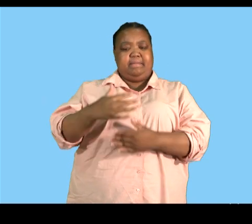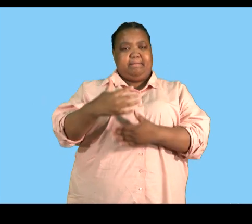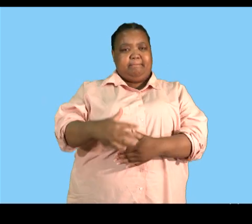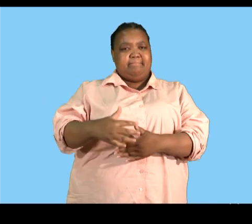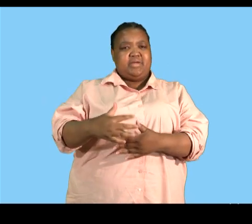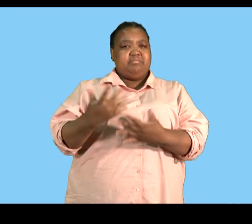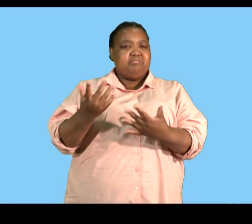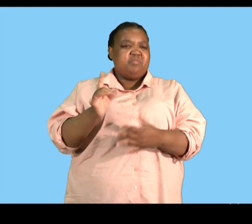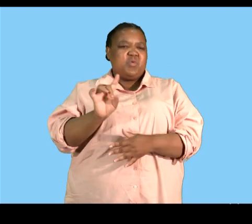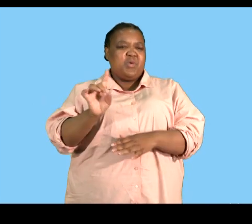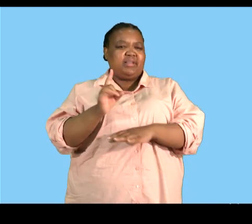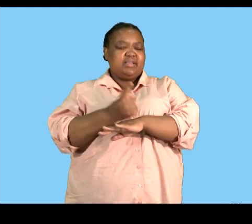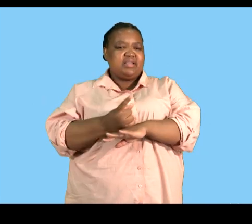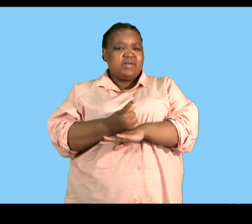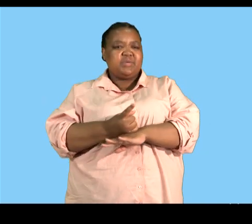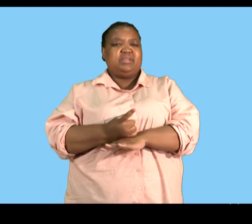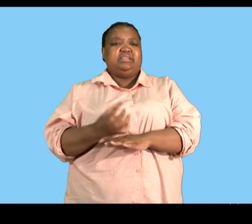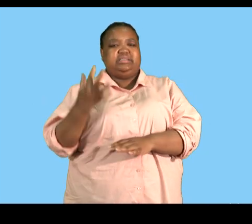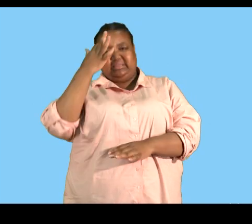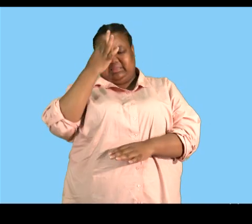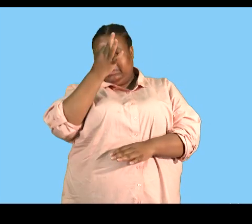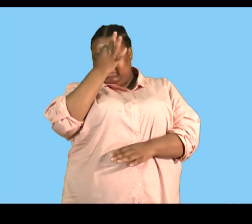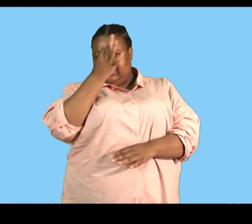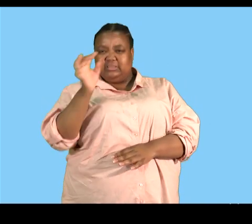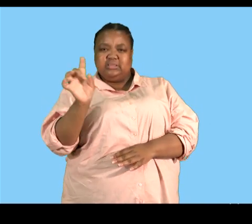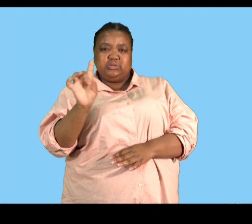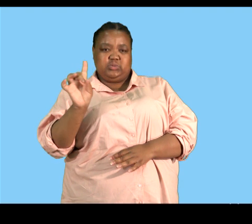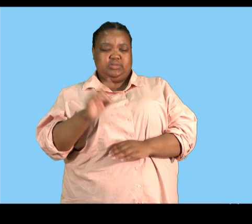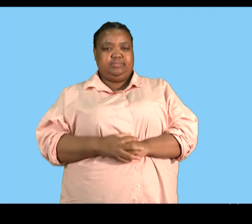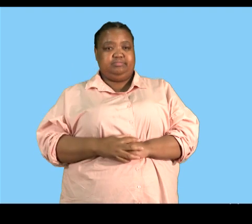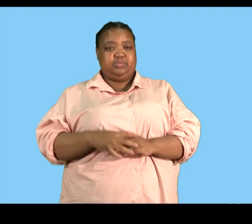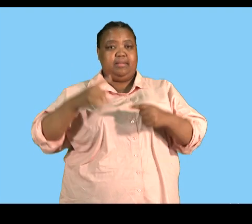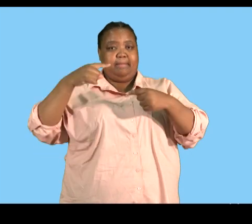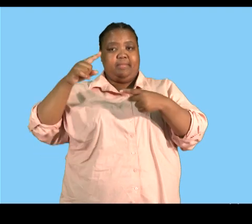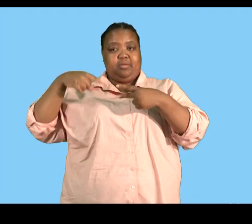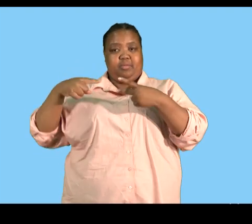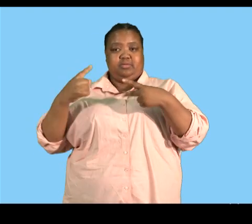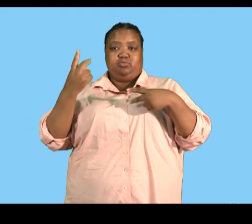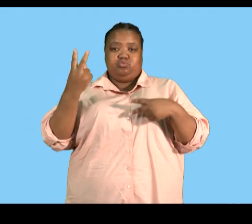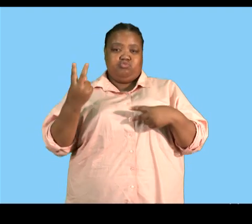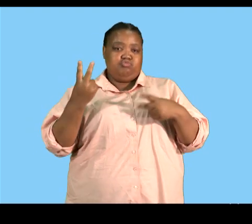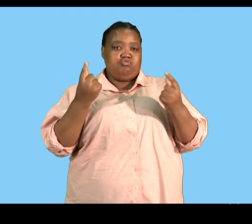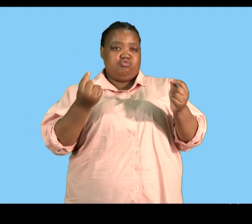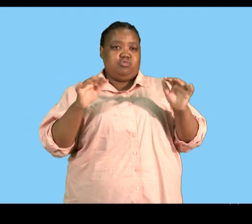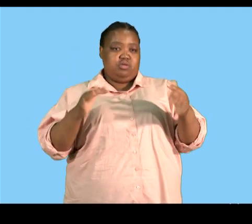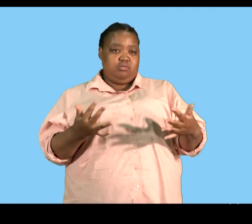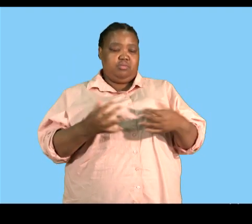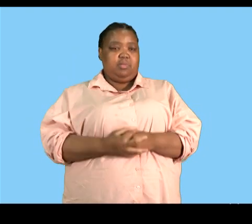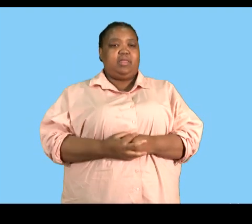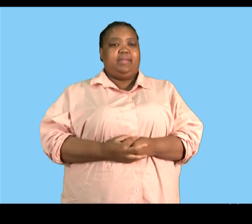at the mark allocation. It's simply 2 marks. So what you can do, you can take your